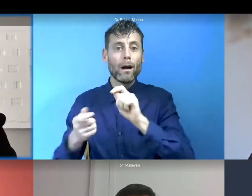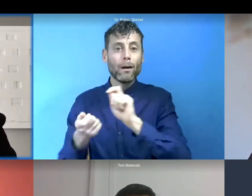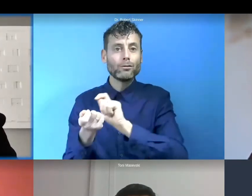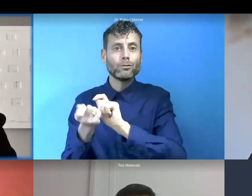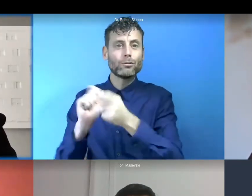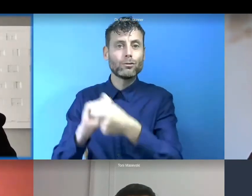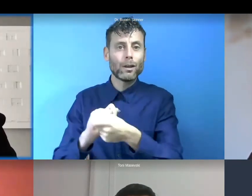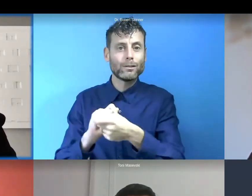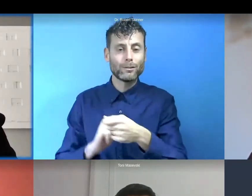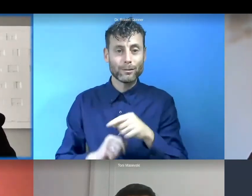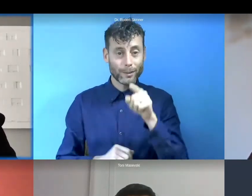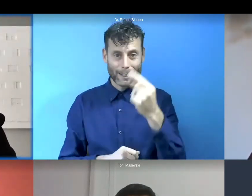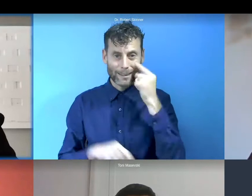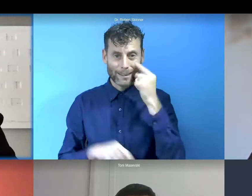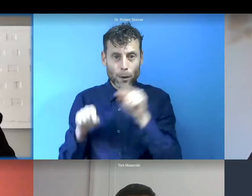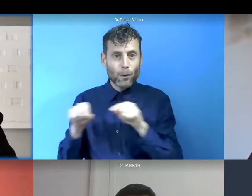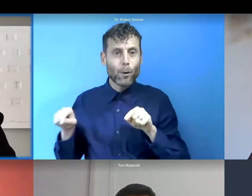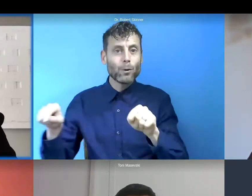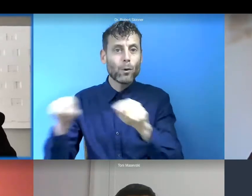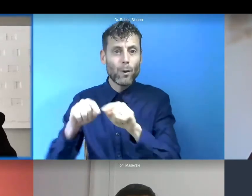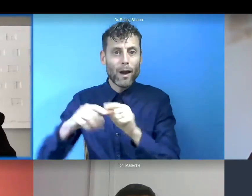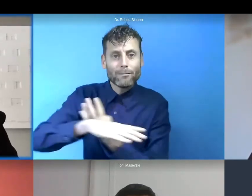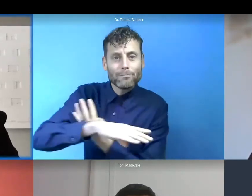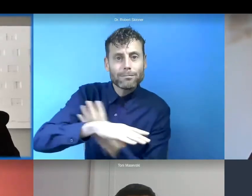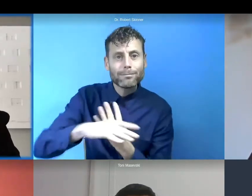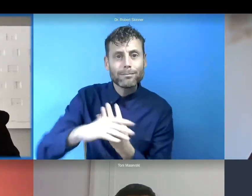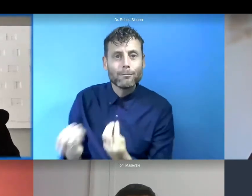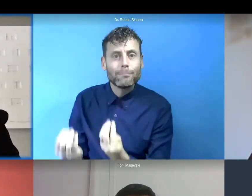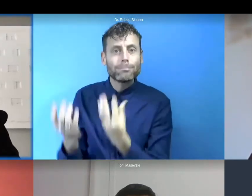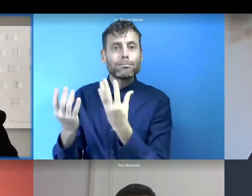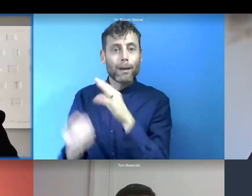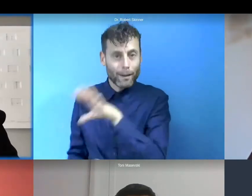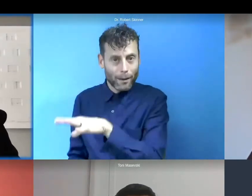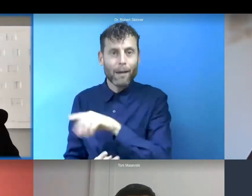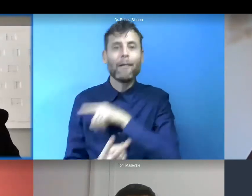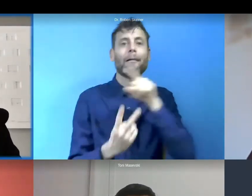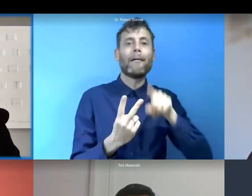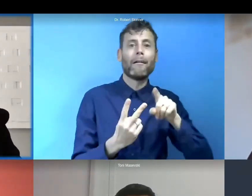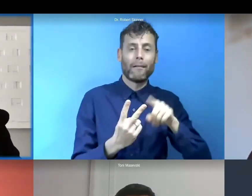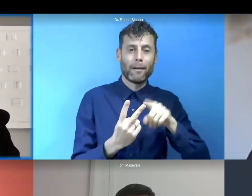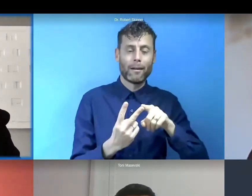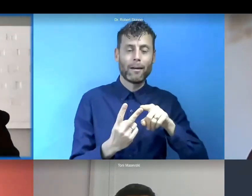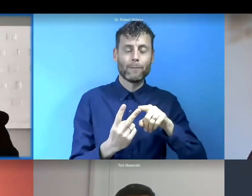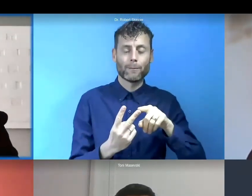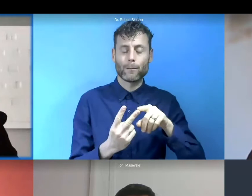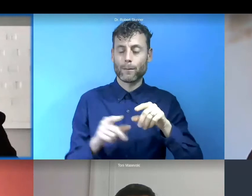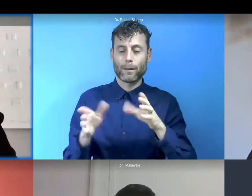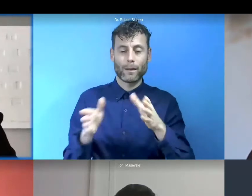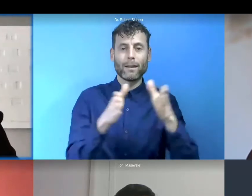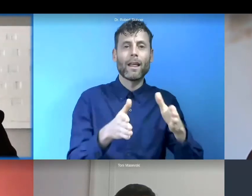Malerbe in Piazza Scaravilli, and the second one is the temporary green space in Piazza